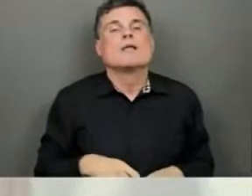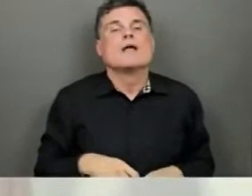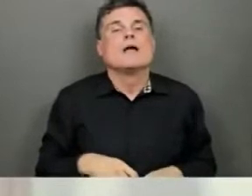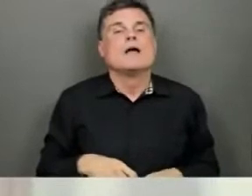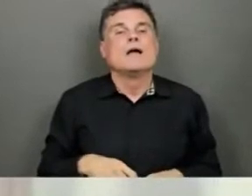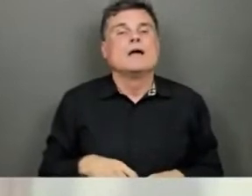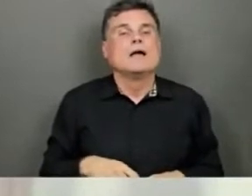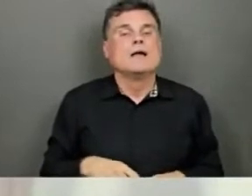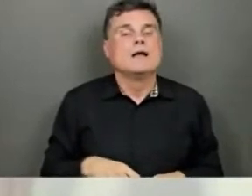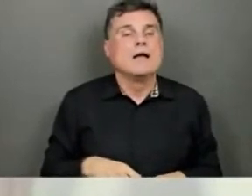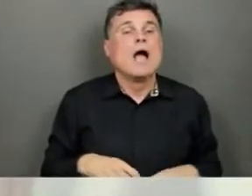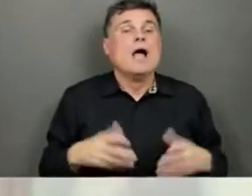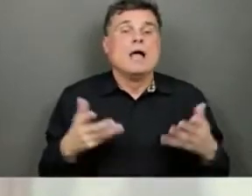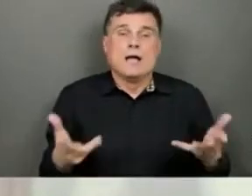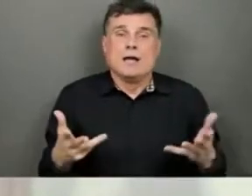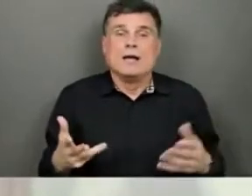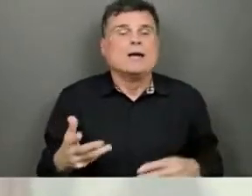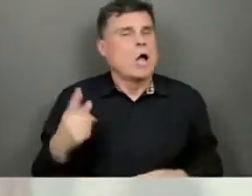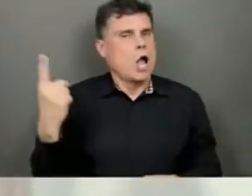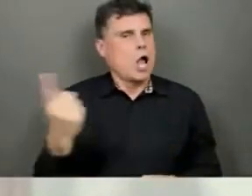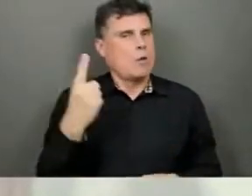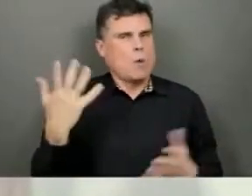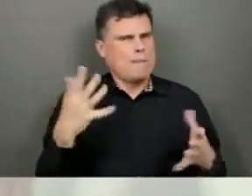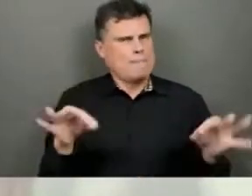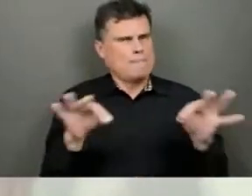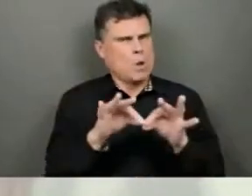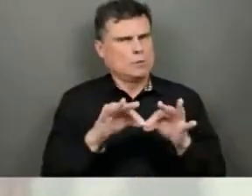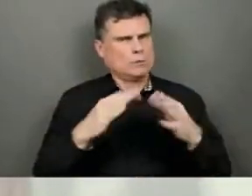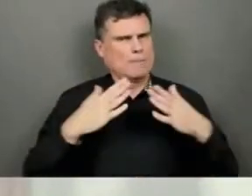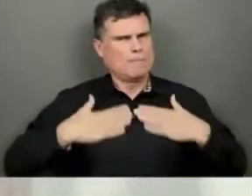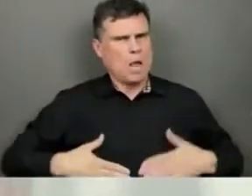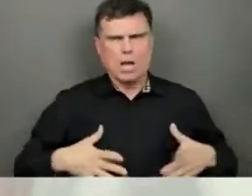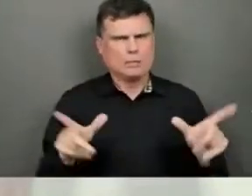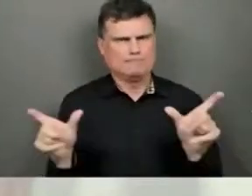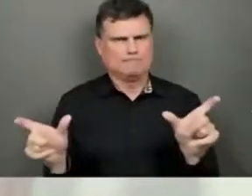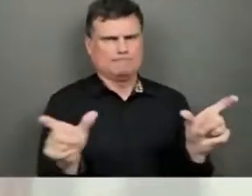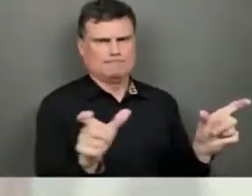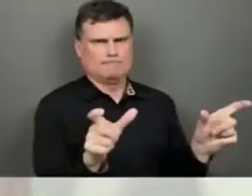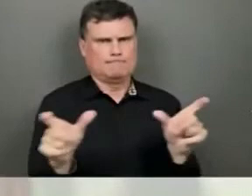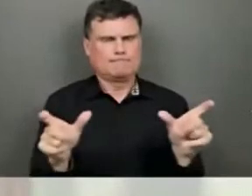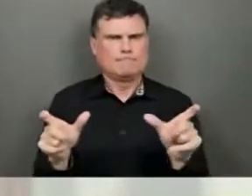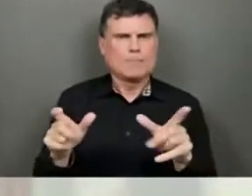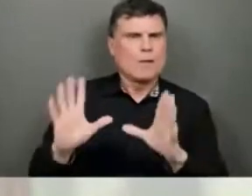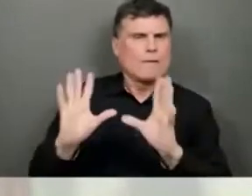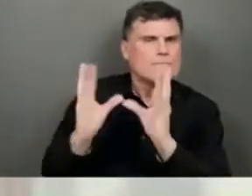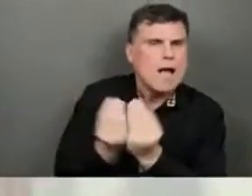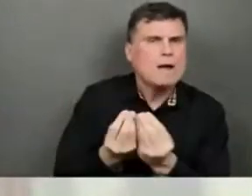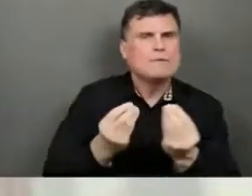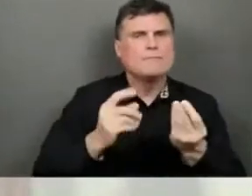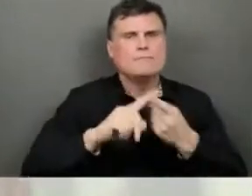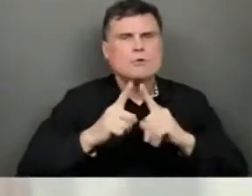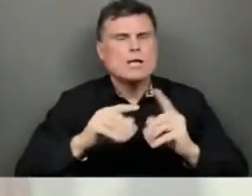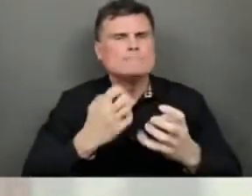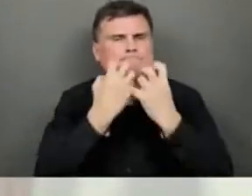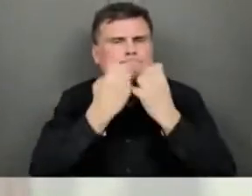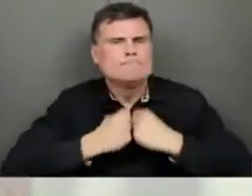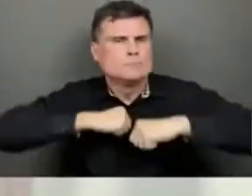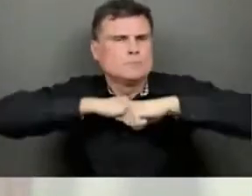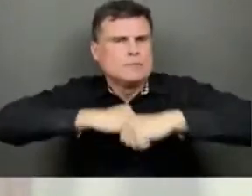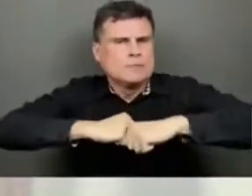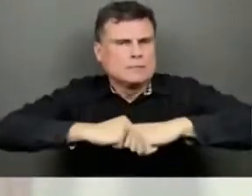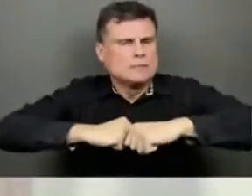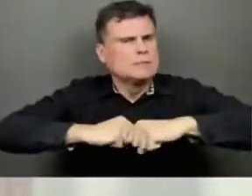vigilant in our efforts to protect ourselves, our loved ones, our communities, and our families. And this includes staying up to date